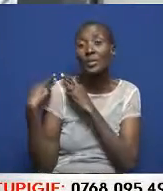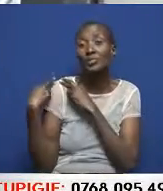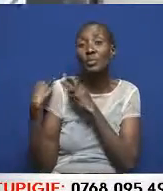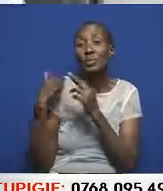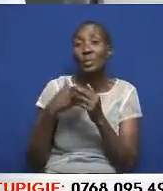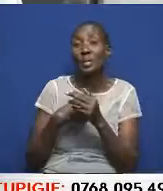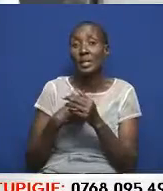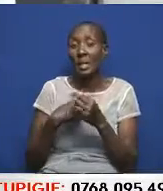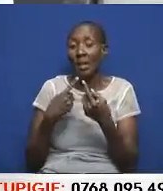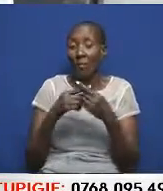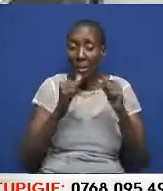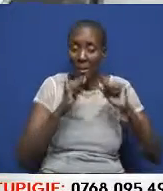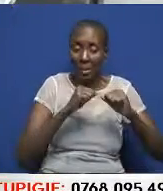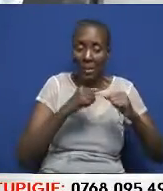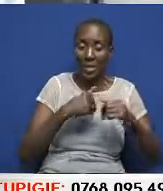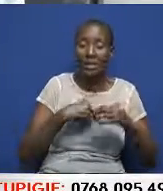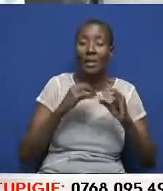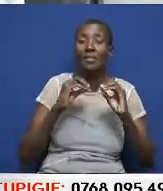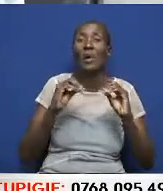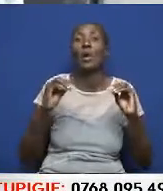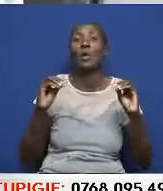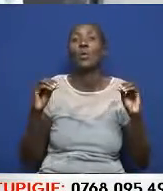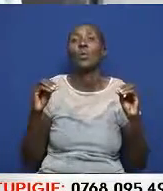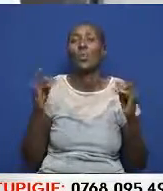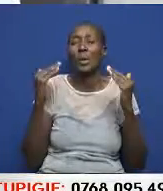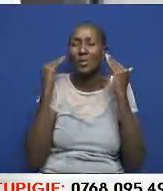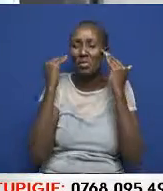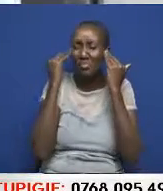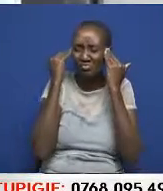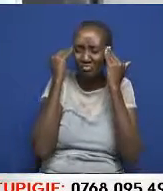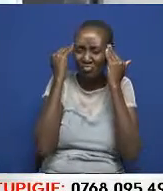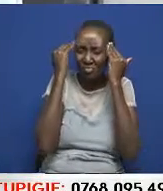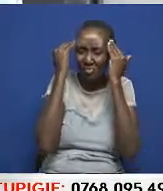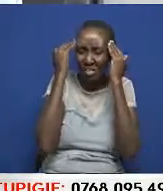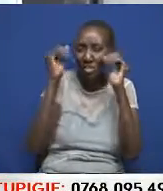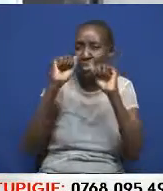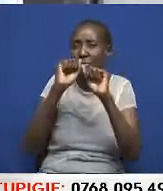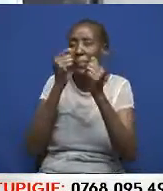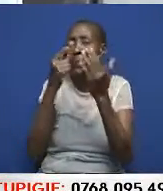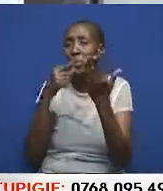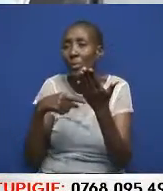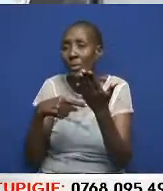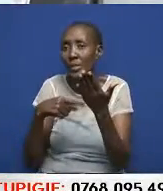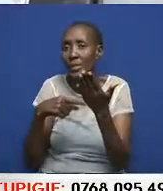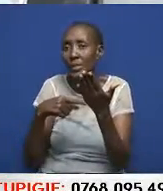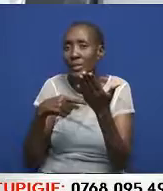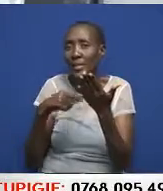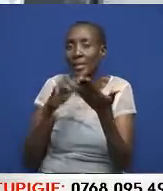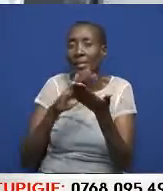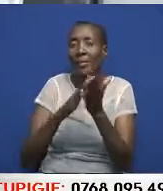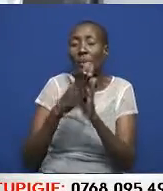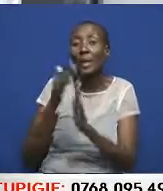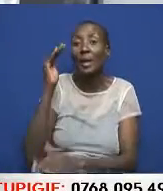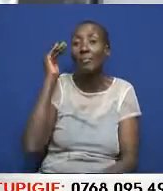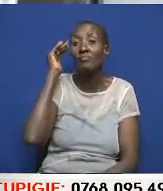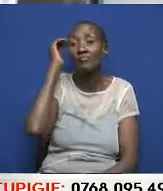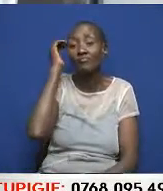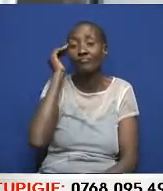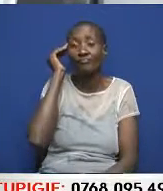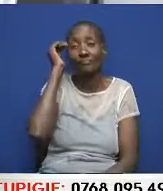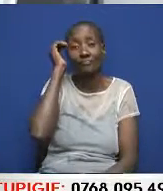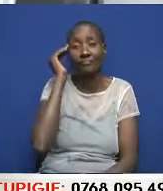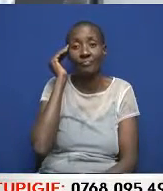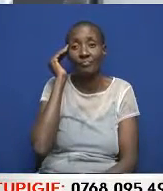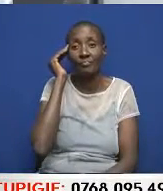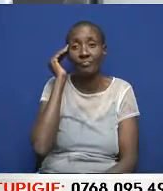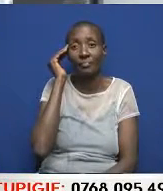the capacity to withstand that stress, then they will just pass out in the name of an illness.